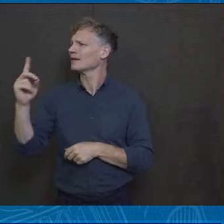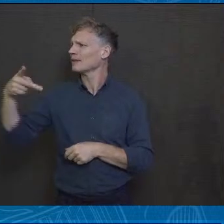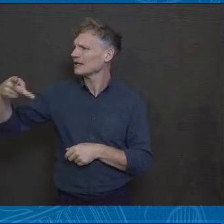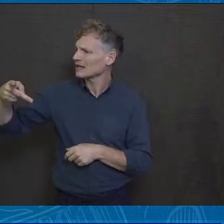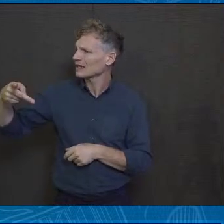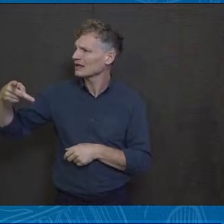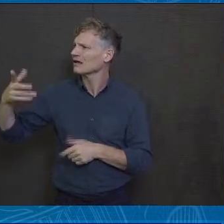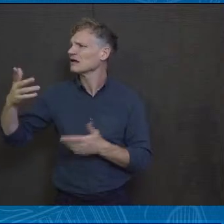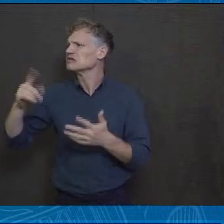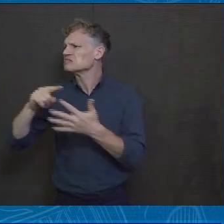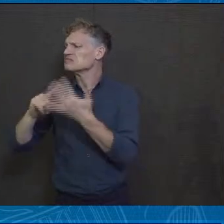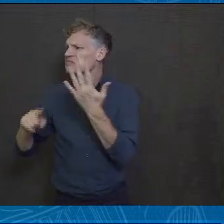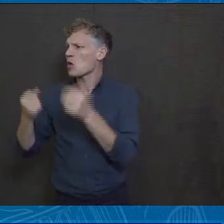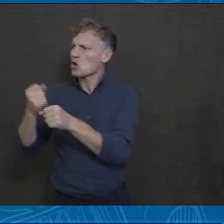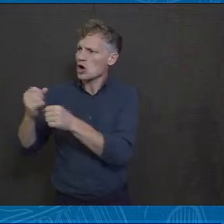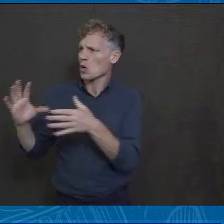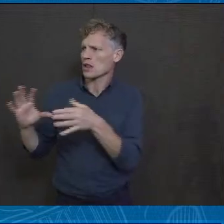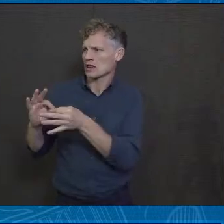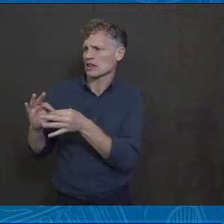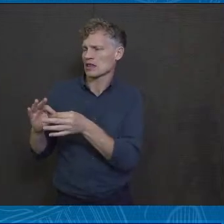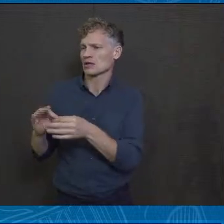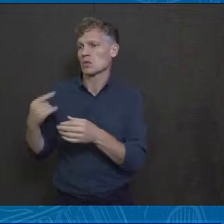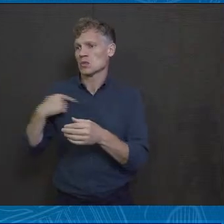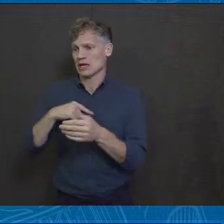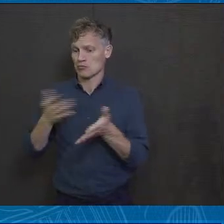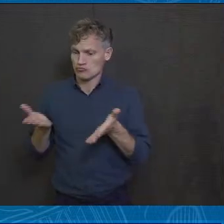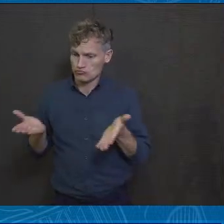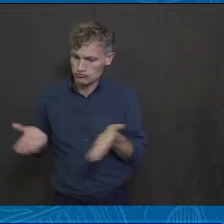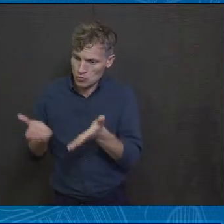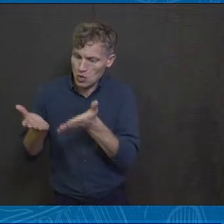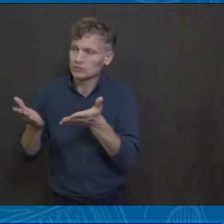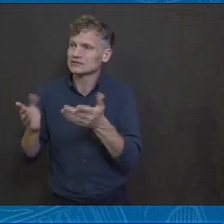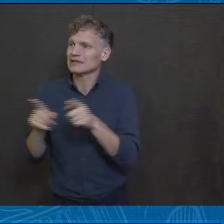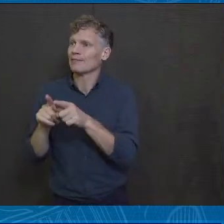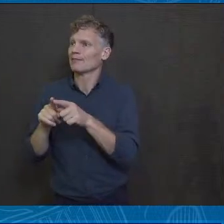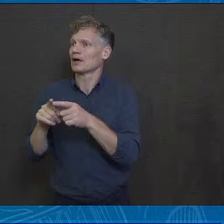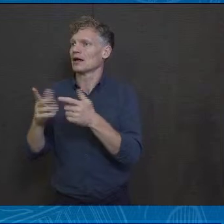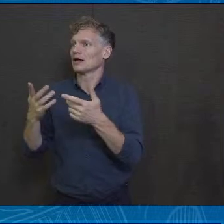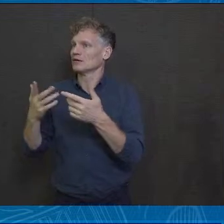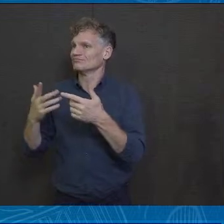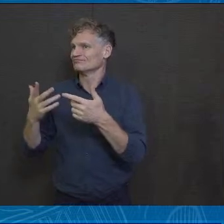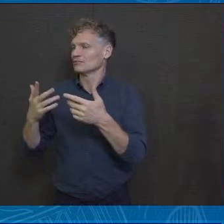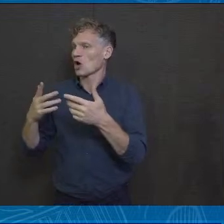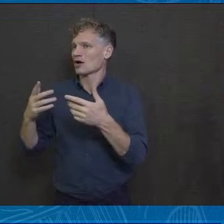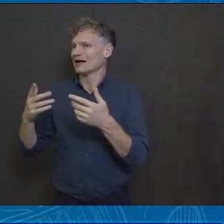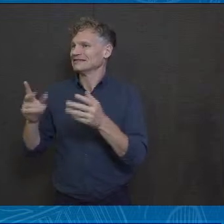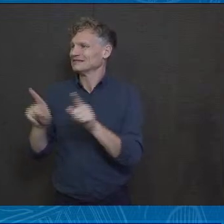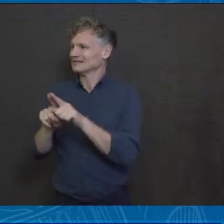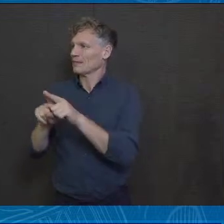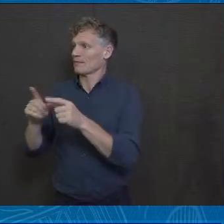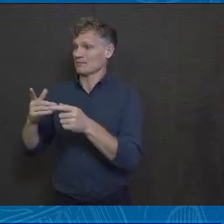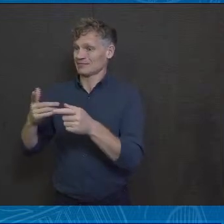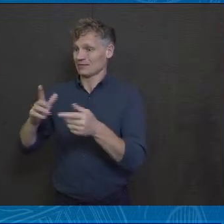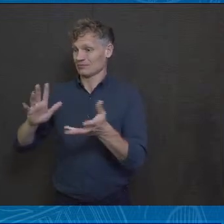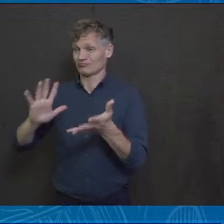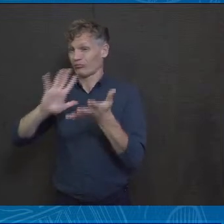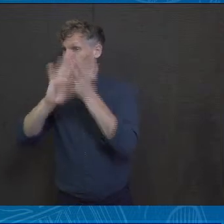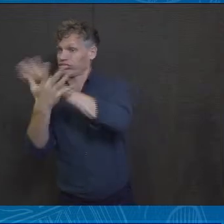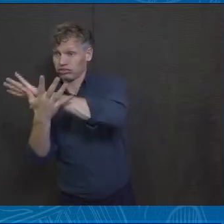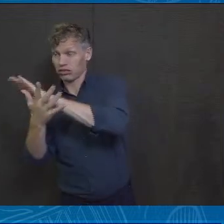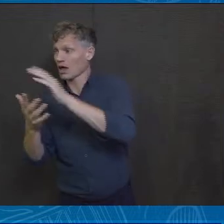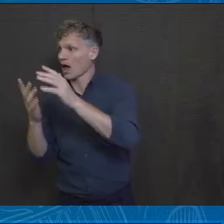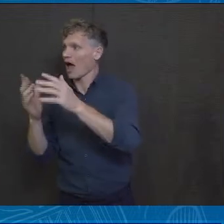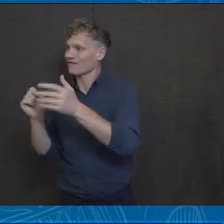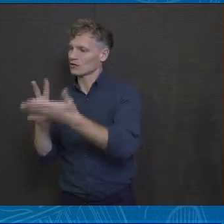for promote the sustainable recovery in our country after the big flood in our country. So